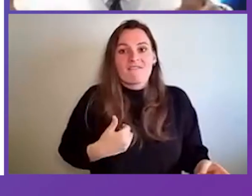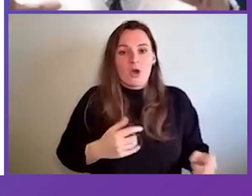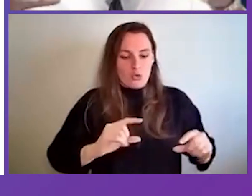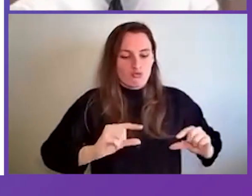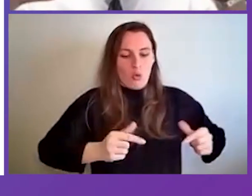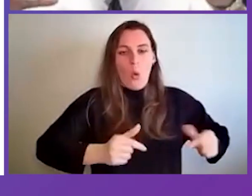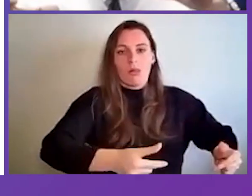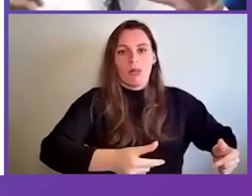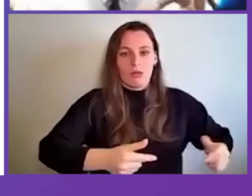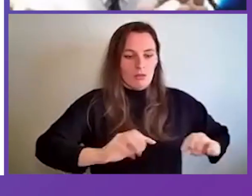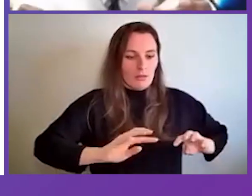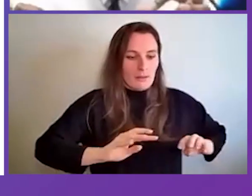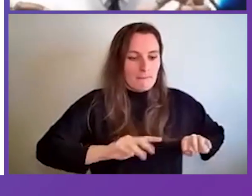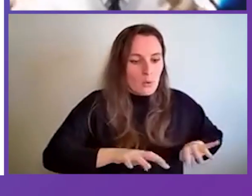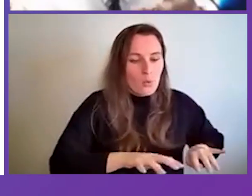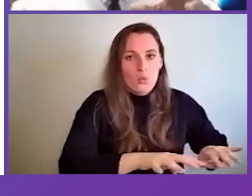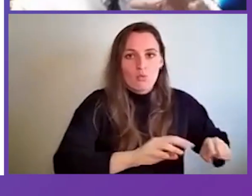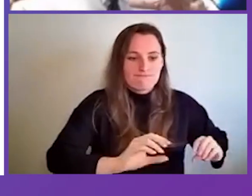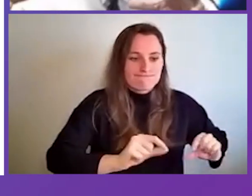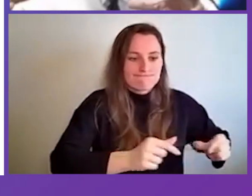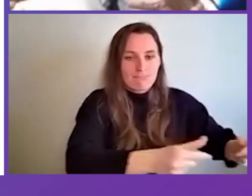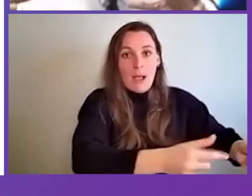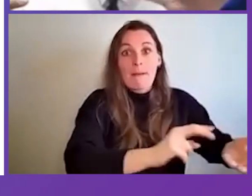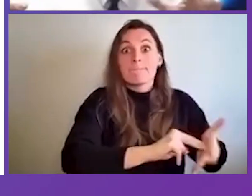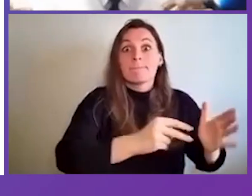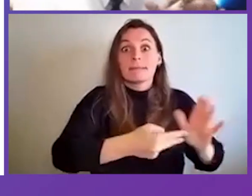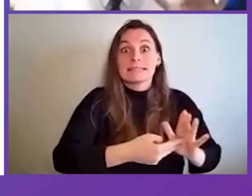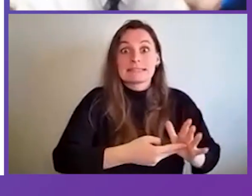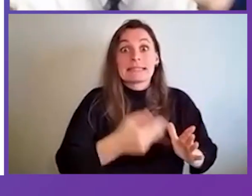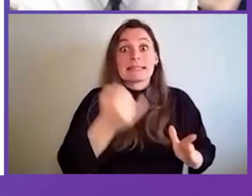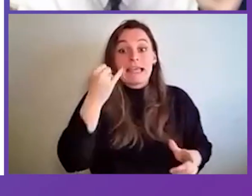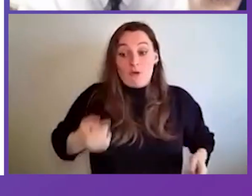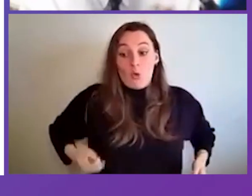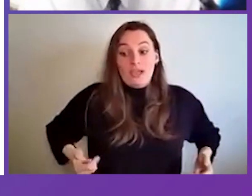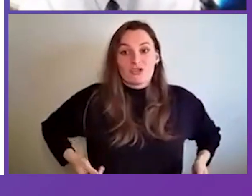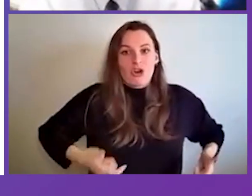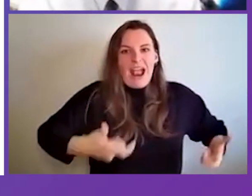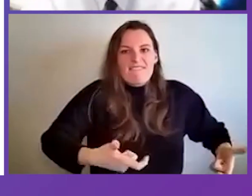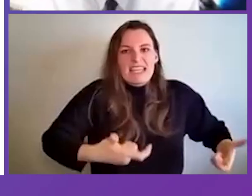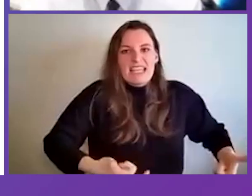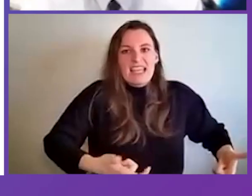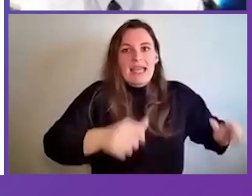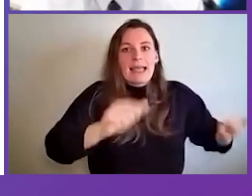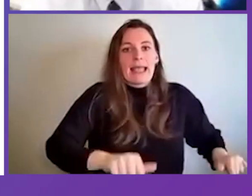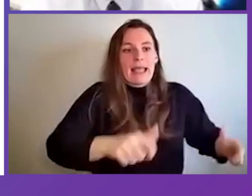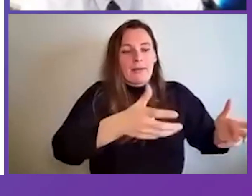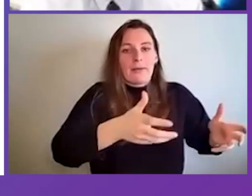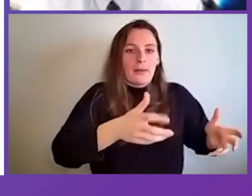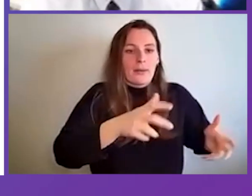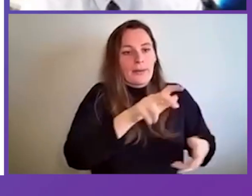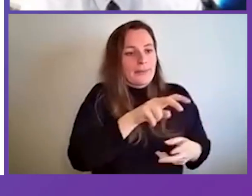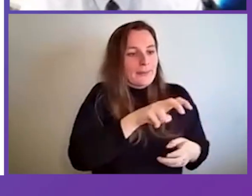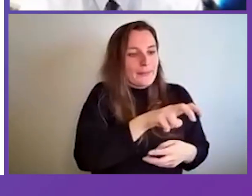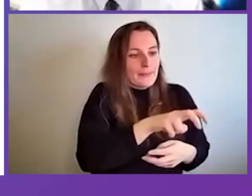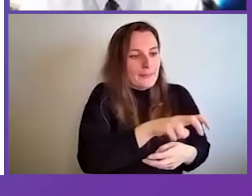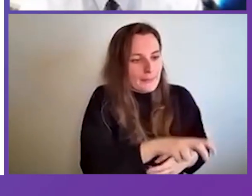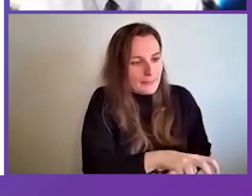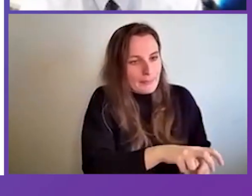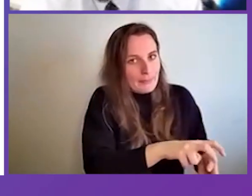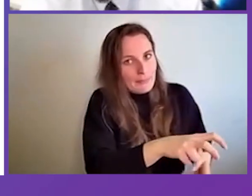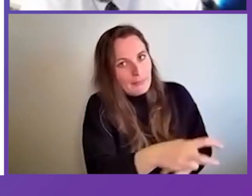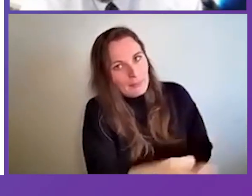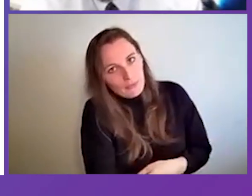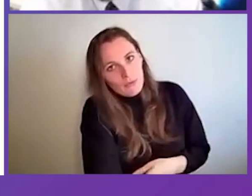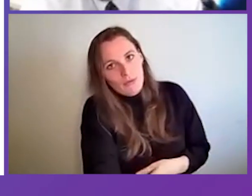heavy wheelchair's wheels to sink in and cause wheelchairs to slip off the side of these belt loaders. So